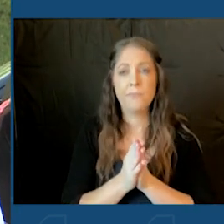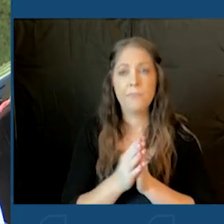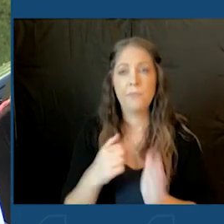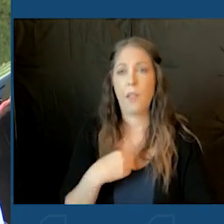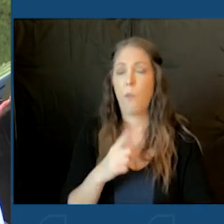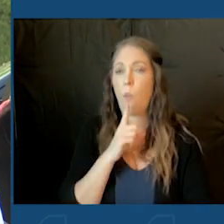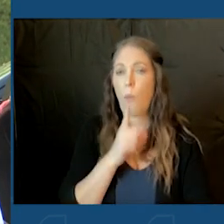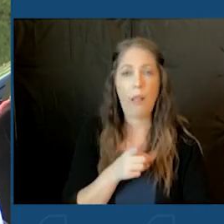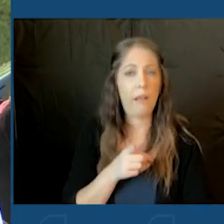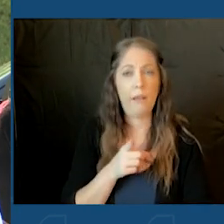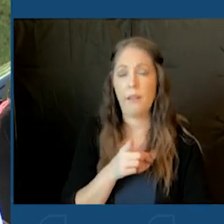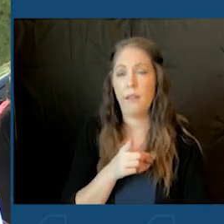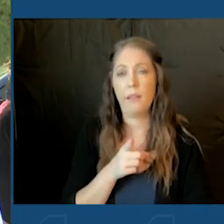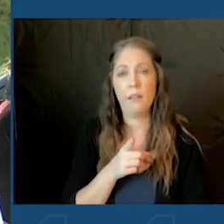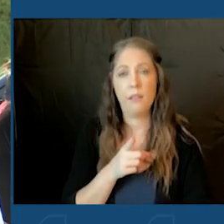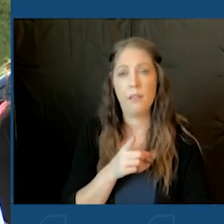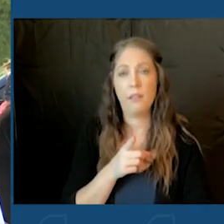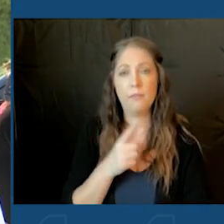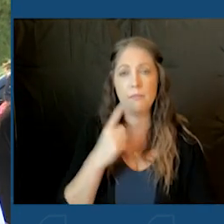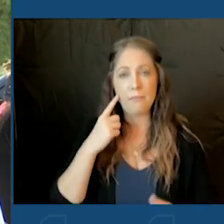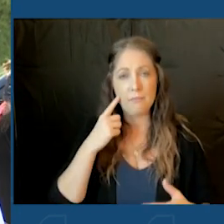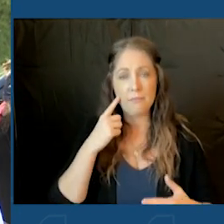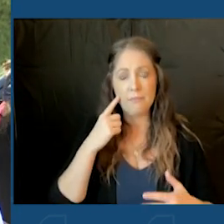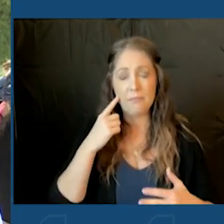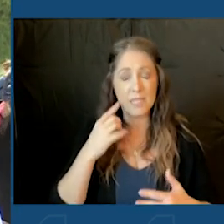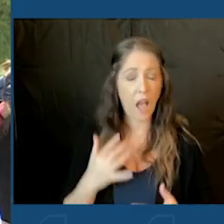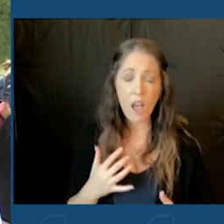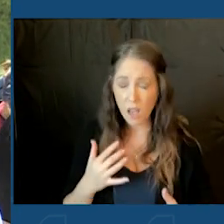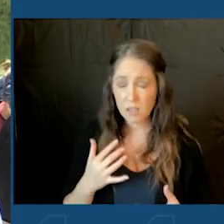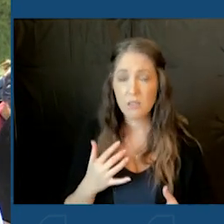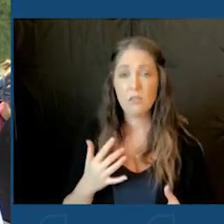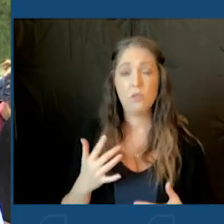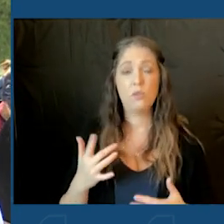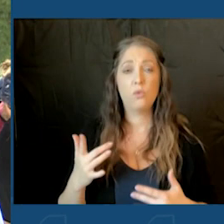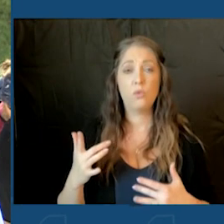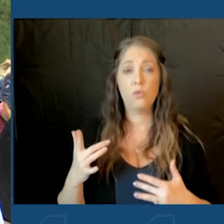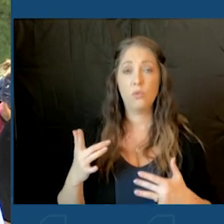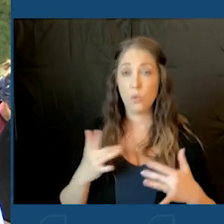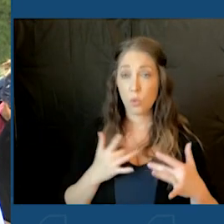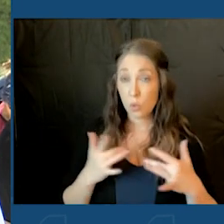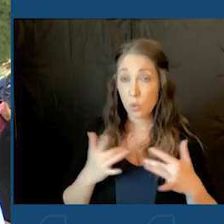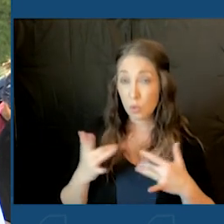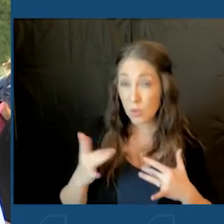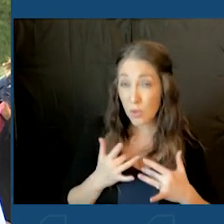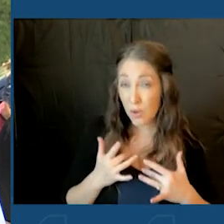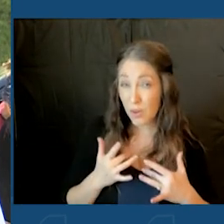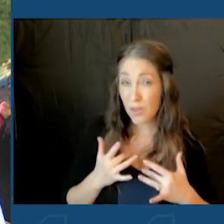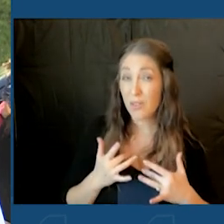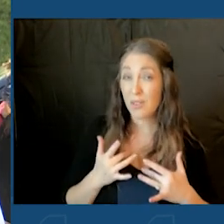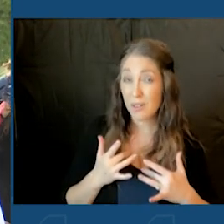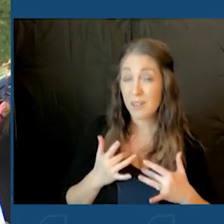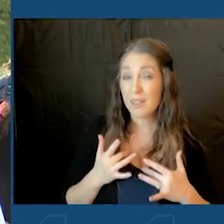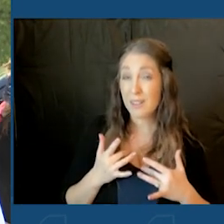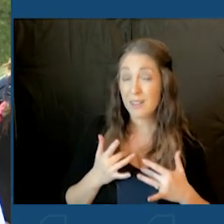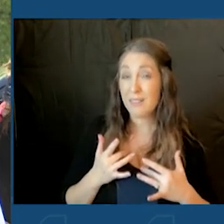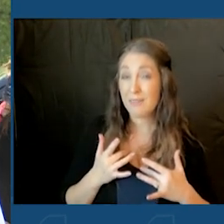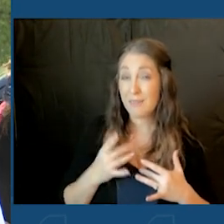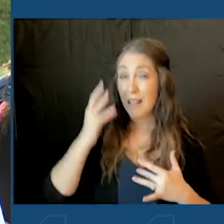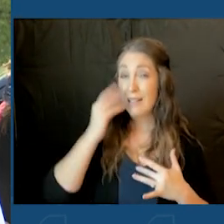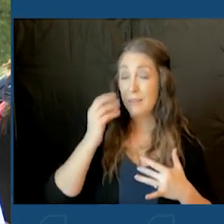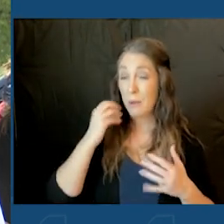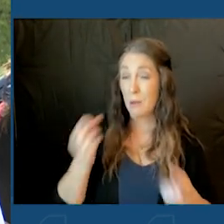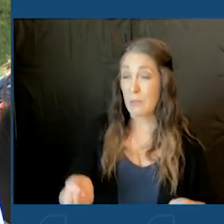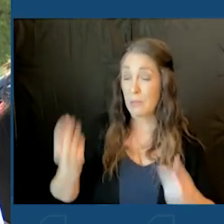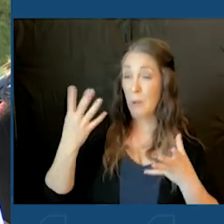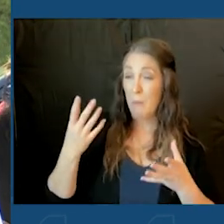really sad and concerned that we have had so many really horrific natural disasters